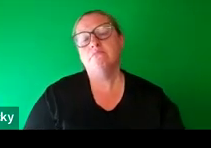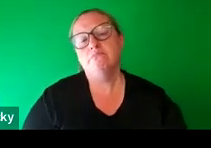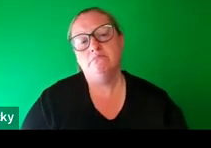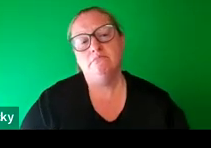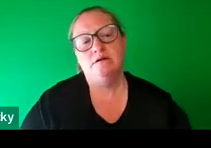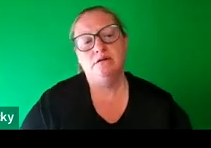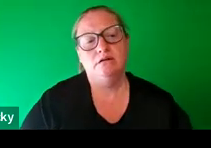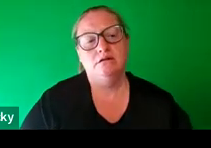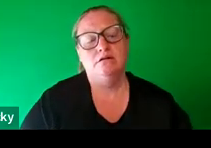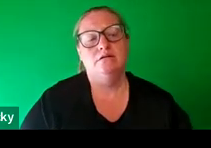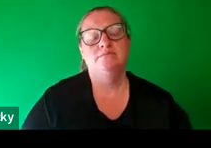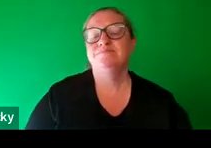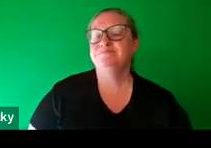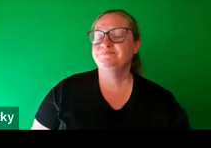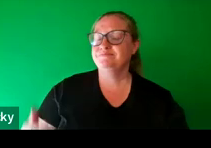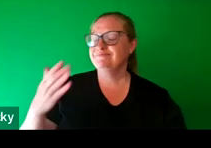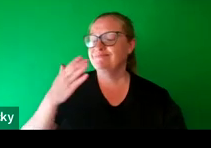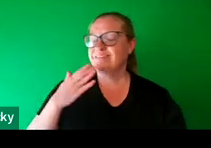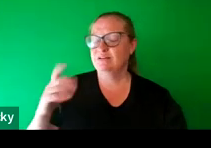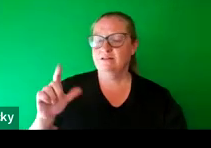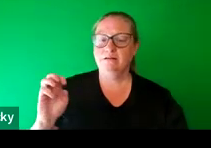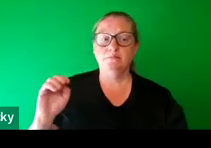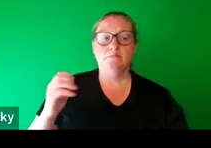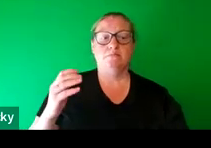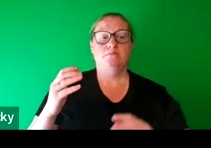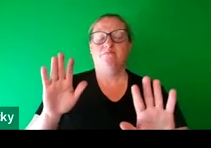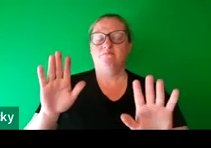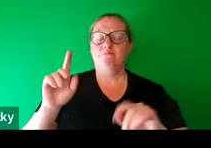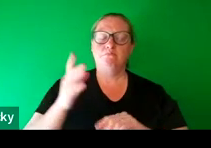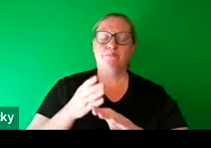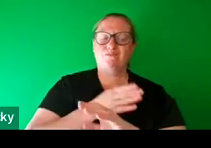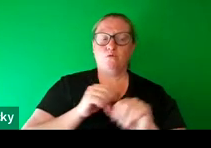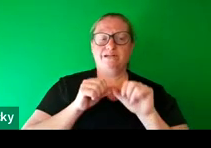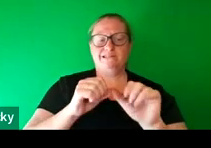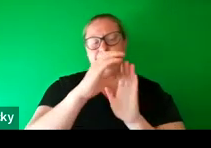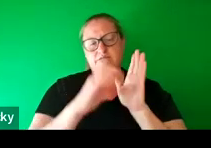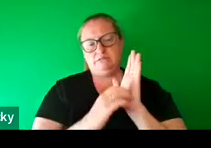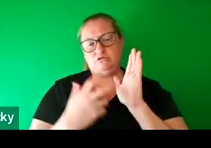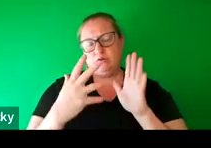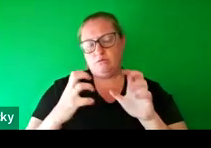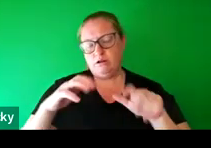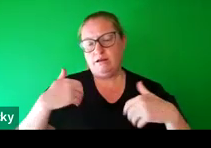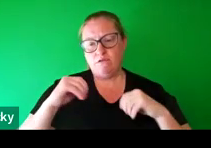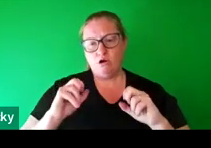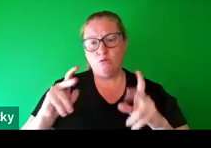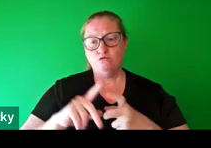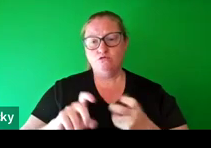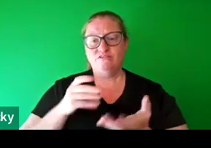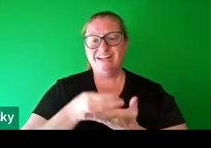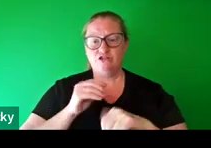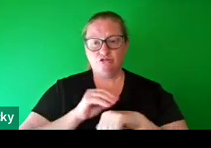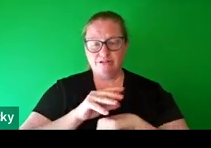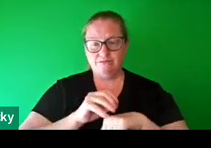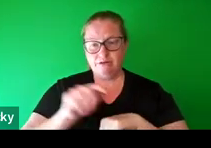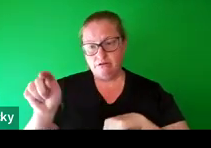Thank you. And before we move into section three, I wanted to give a chance to our fiscal advisors, Elliot Duchon